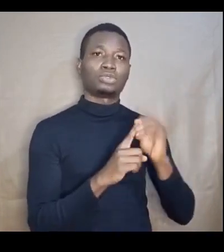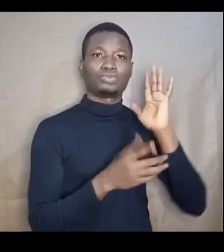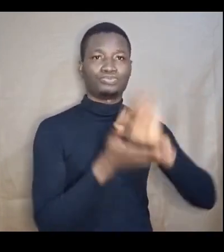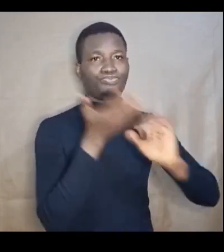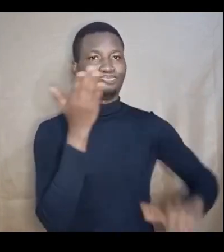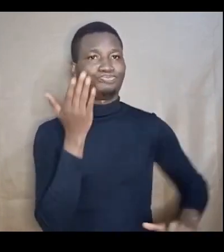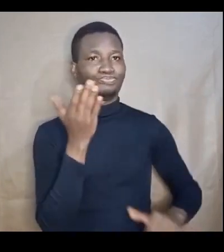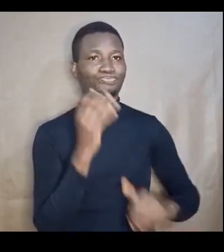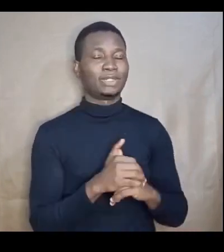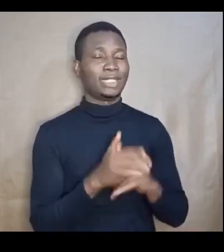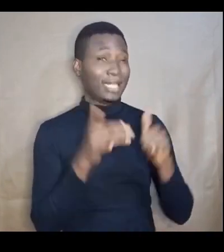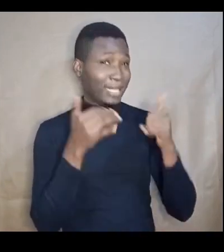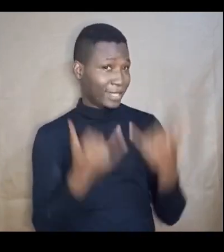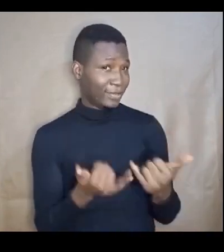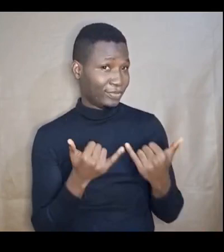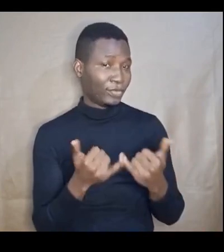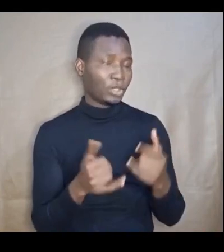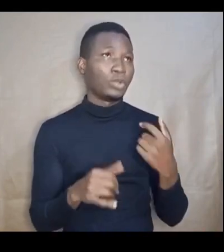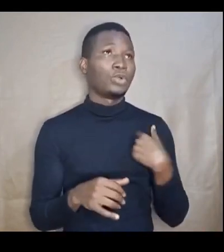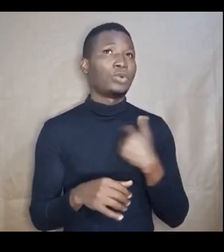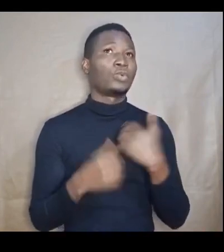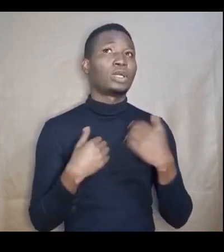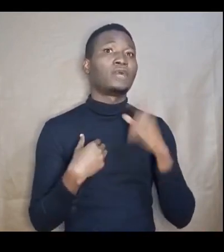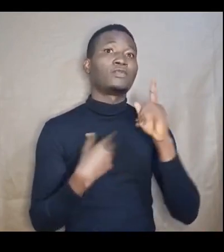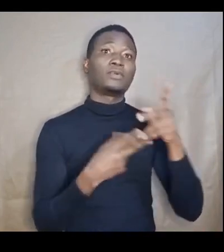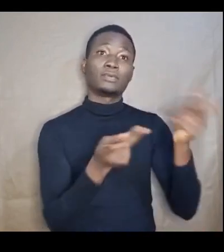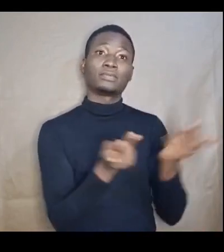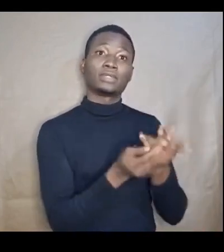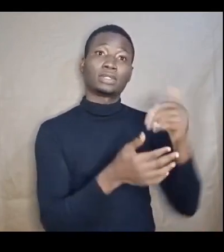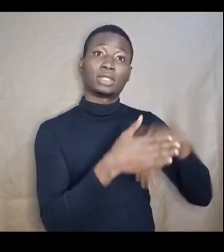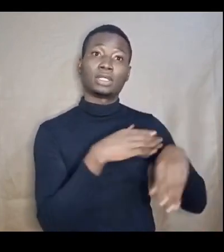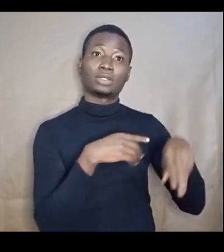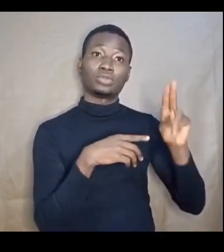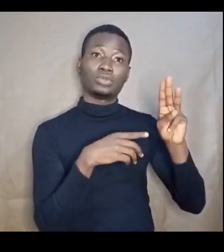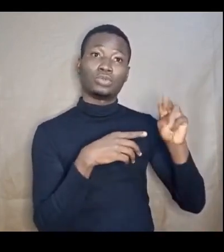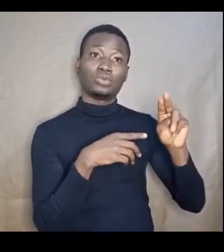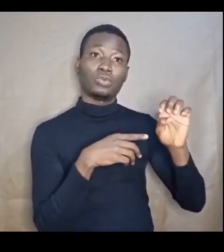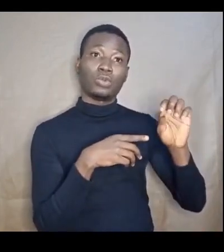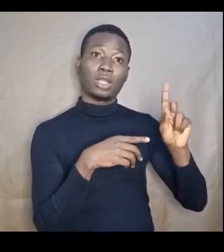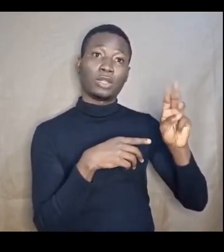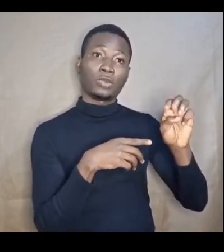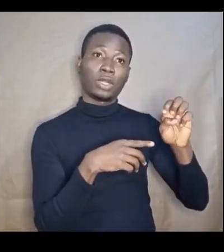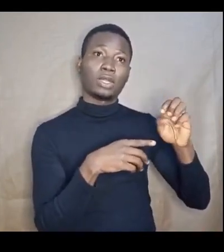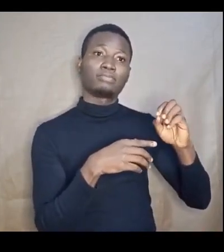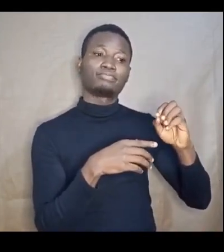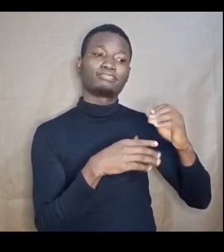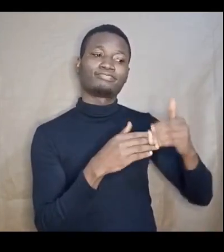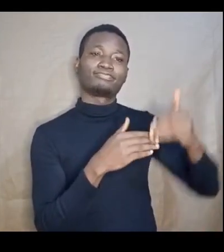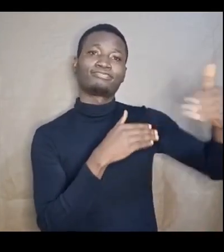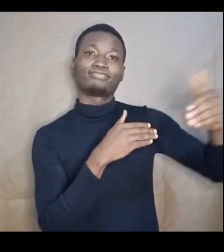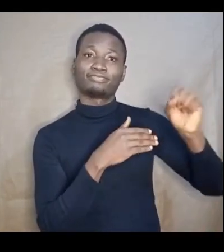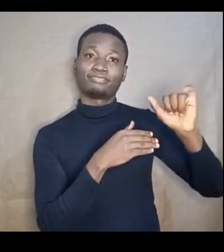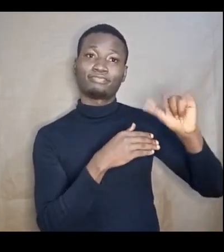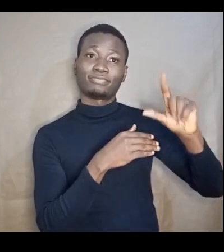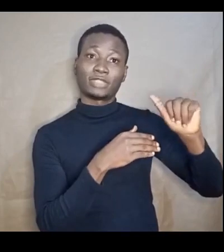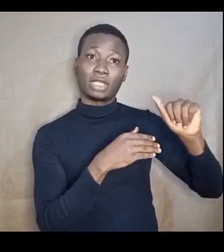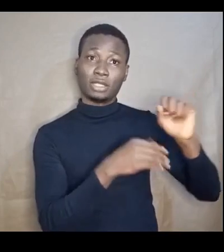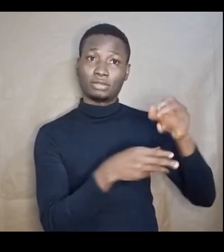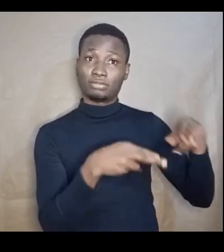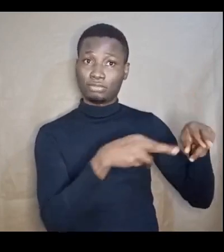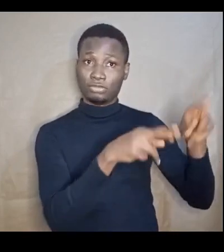Now we have the area at Bulekwe area of Silas Walks. That's also been